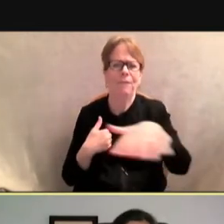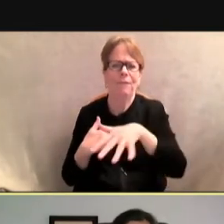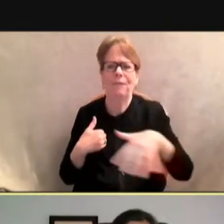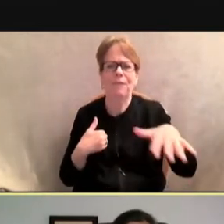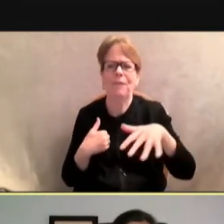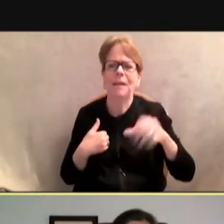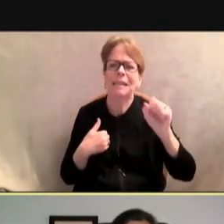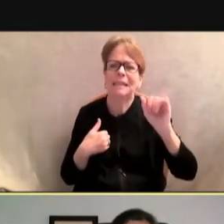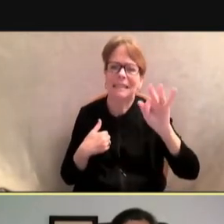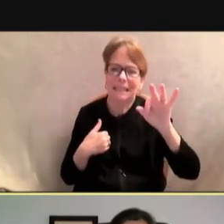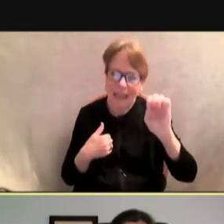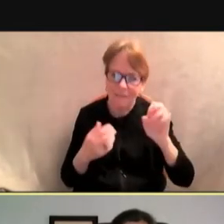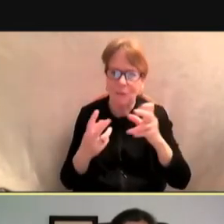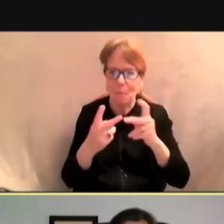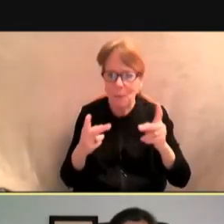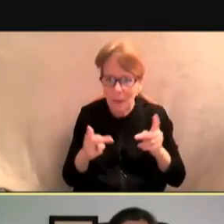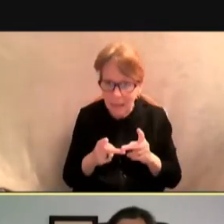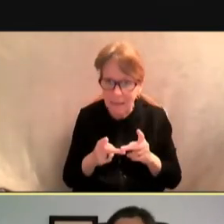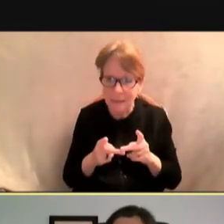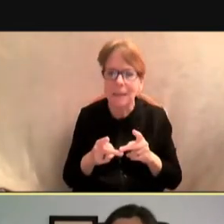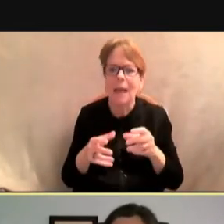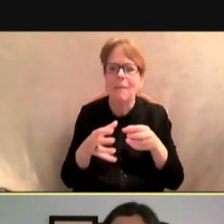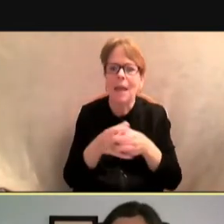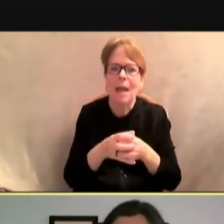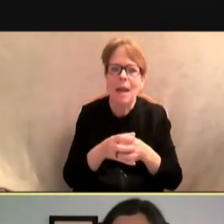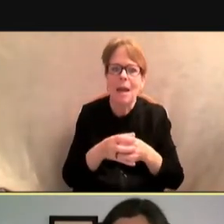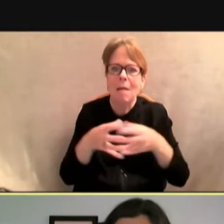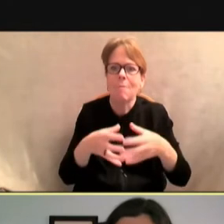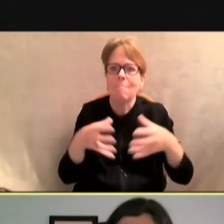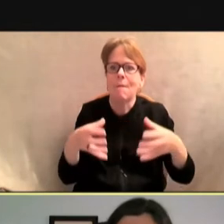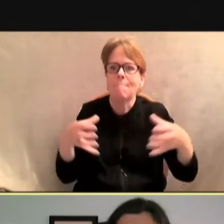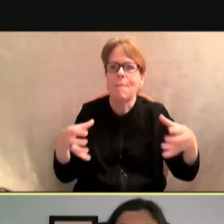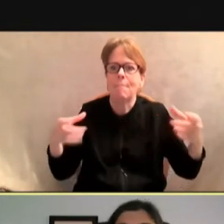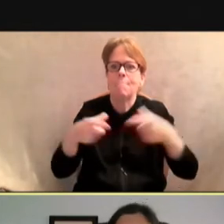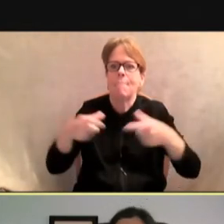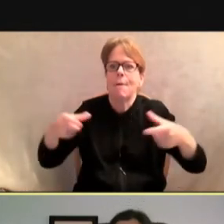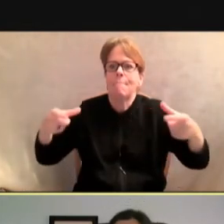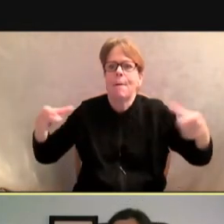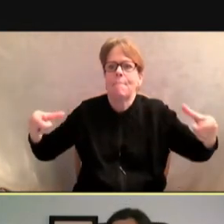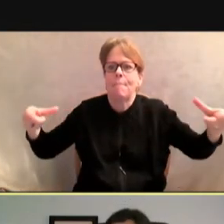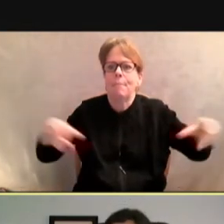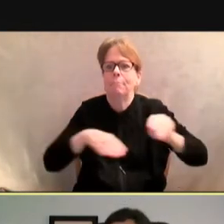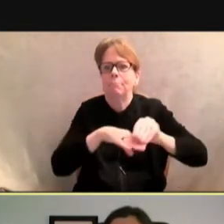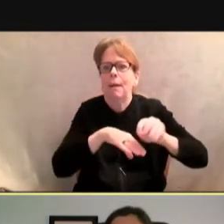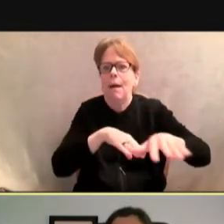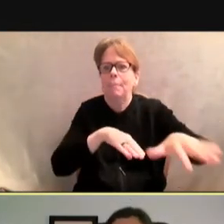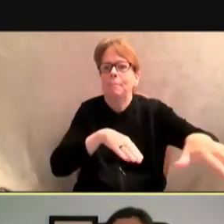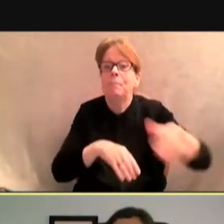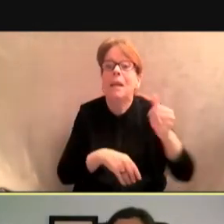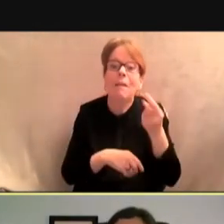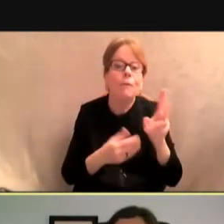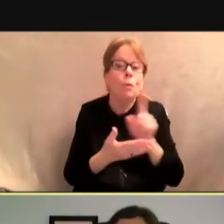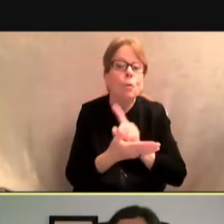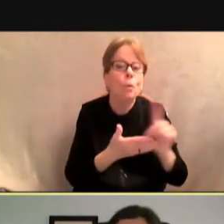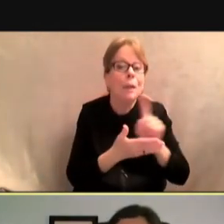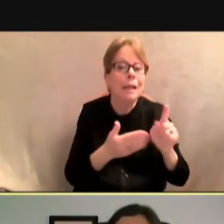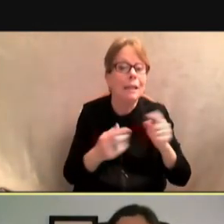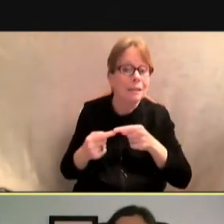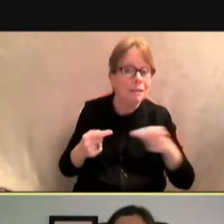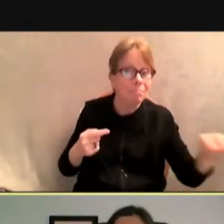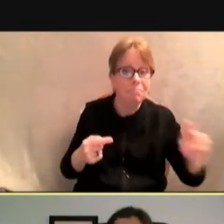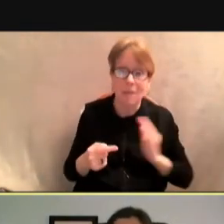fashion, has begun engaging in further advocacy and awareness work on our campus. In just a couple of weeks, our group is helping